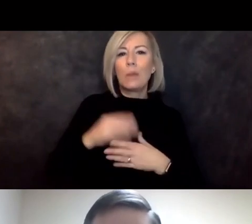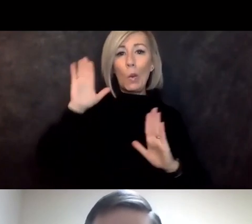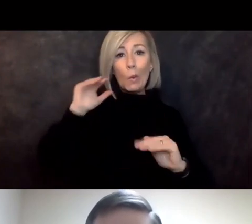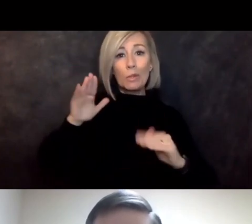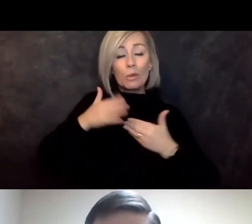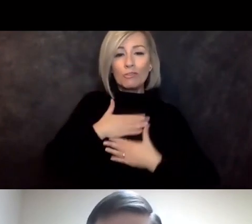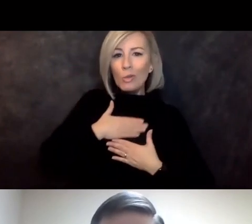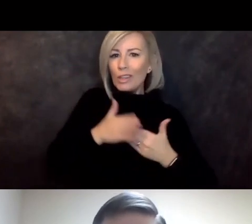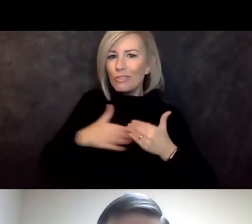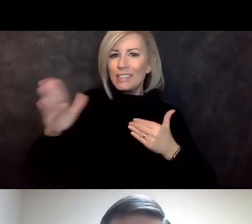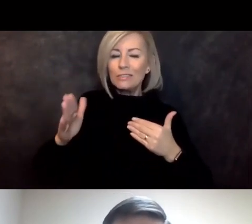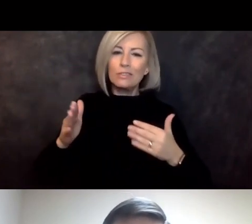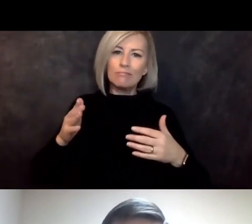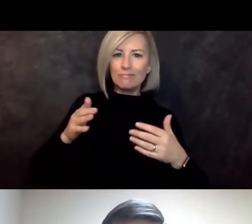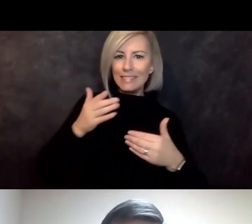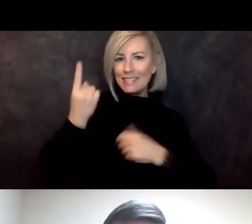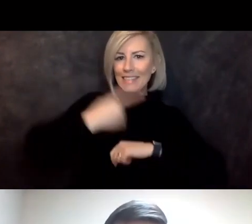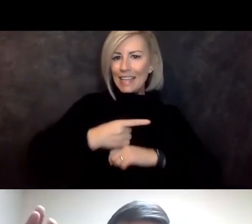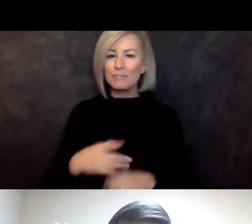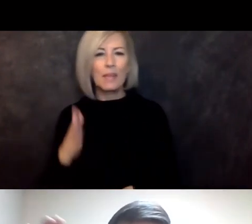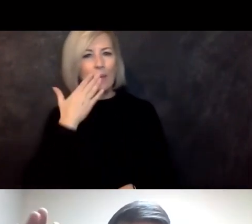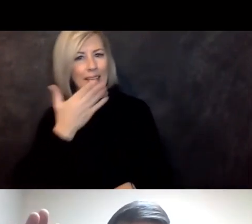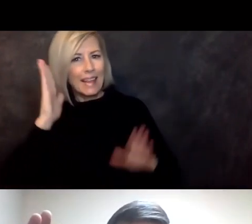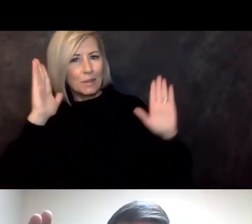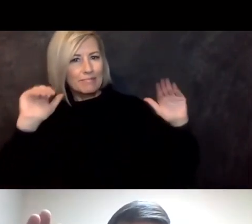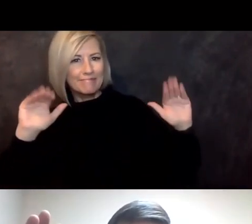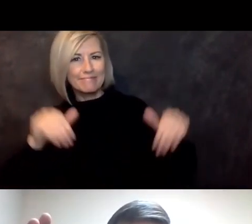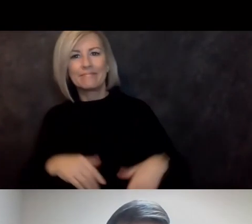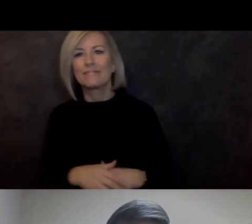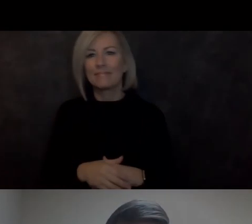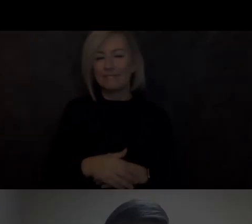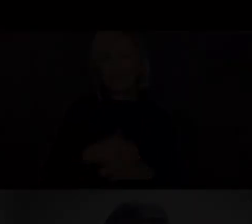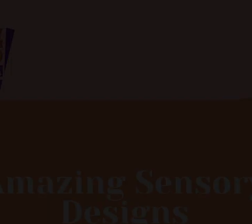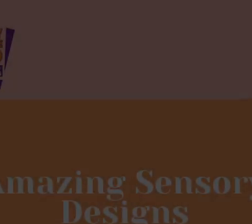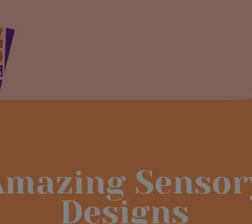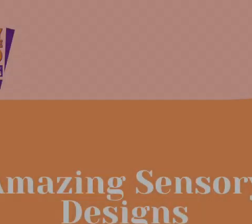of the Resource Roundup. I will. Thank you. Thanks, Vicki.